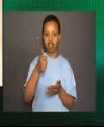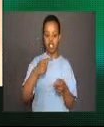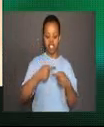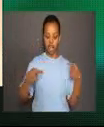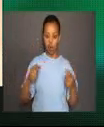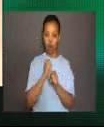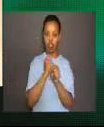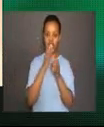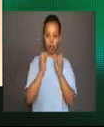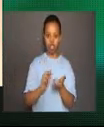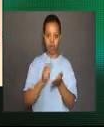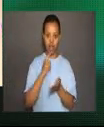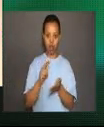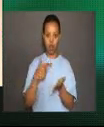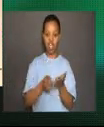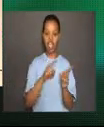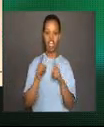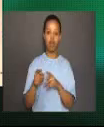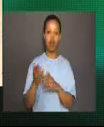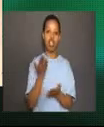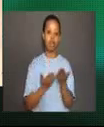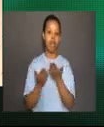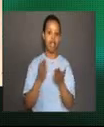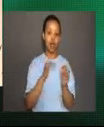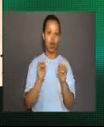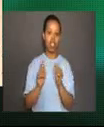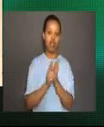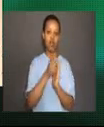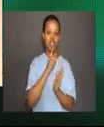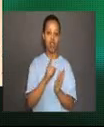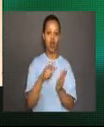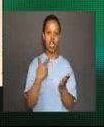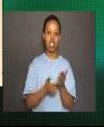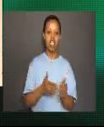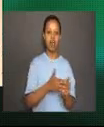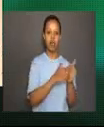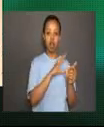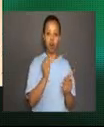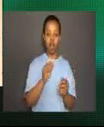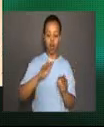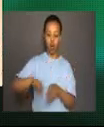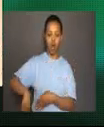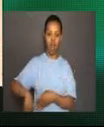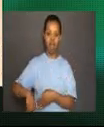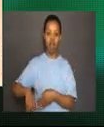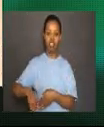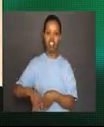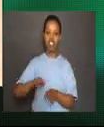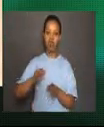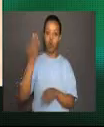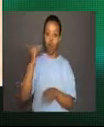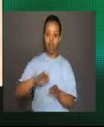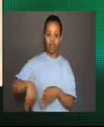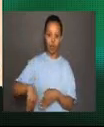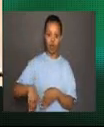These prongs serve as the template for the leading and lagging strands, which